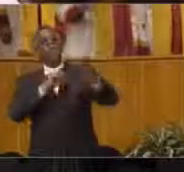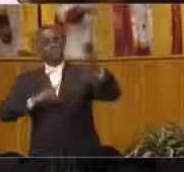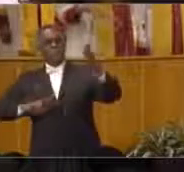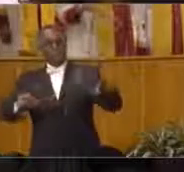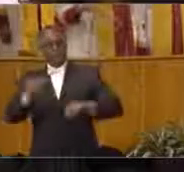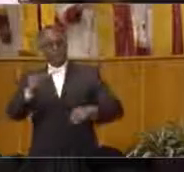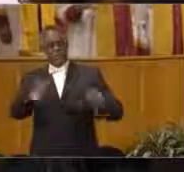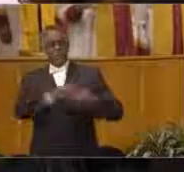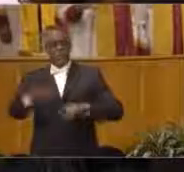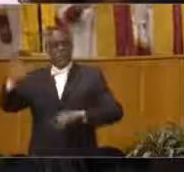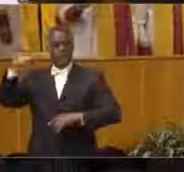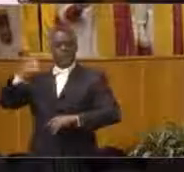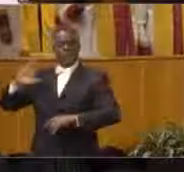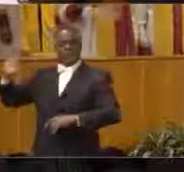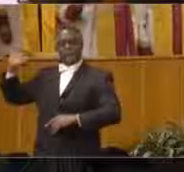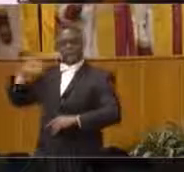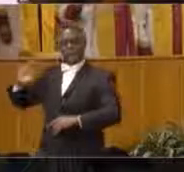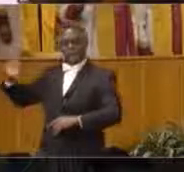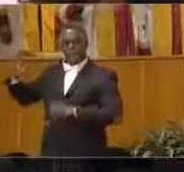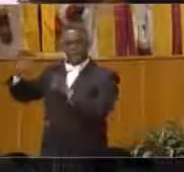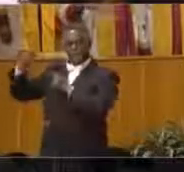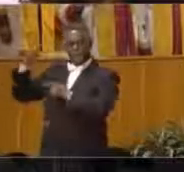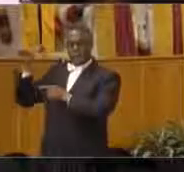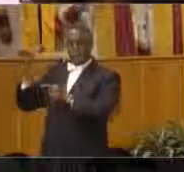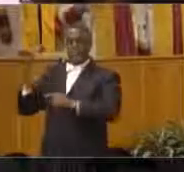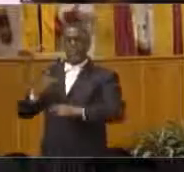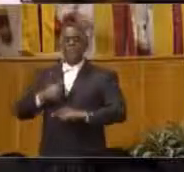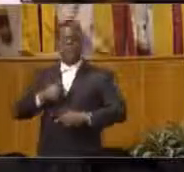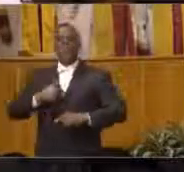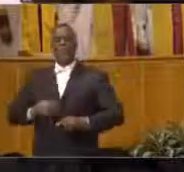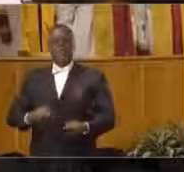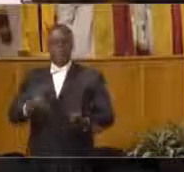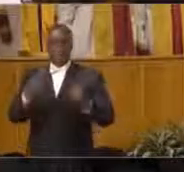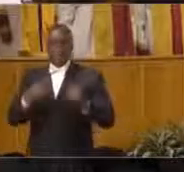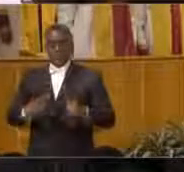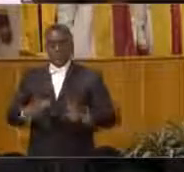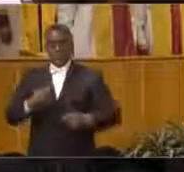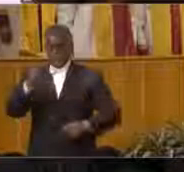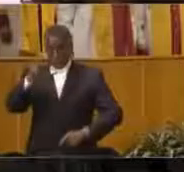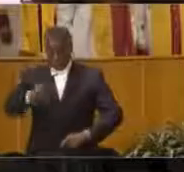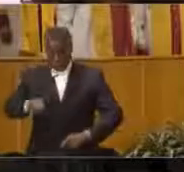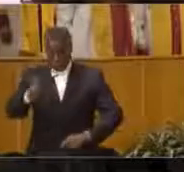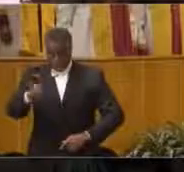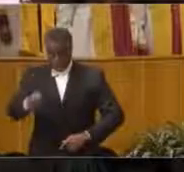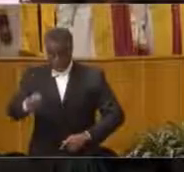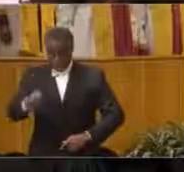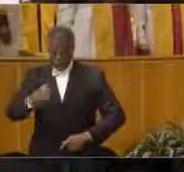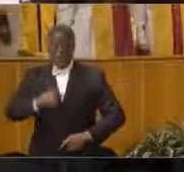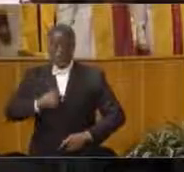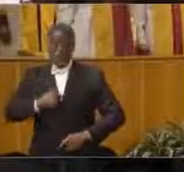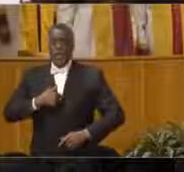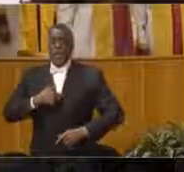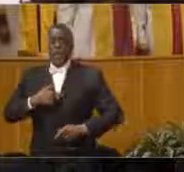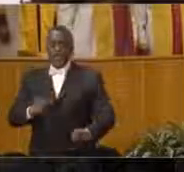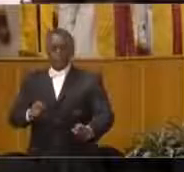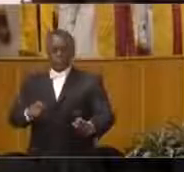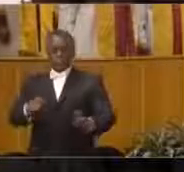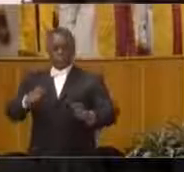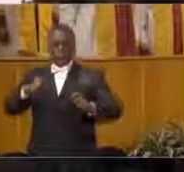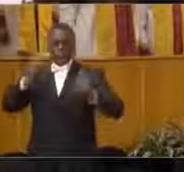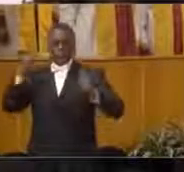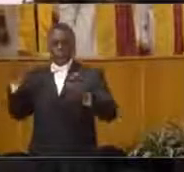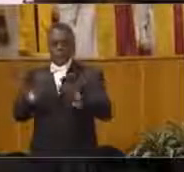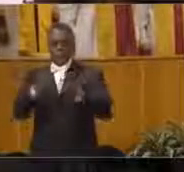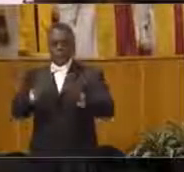of old, as in former years. And I will come near you for judgment. I will be a swift